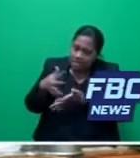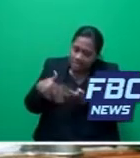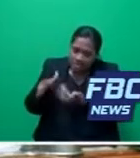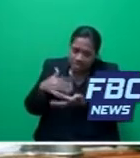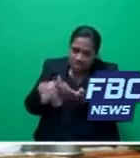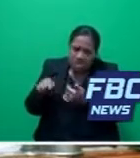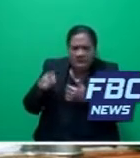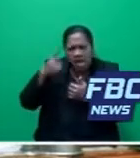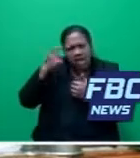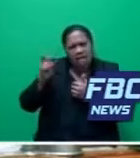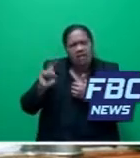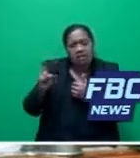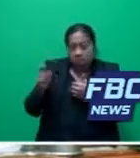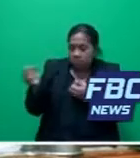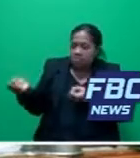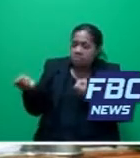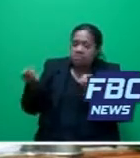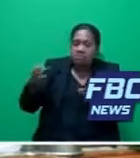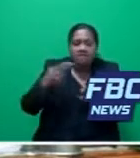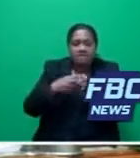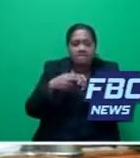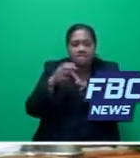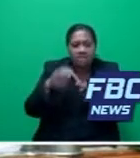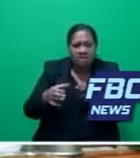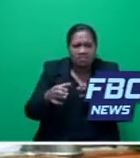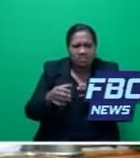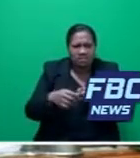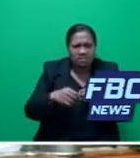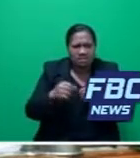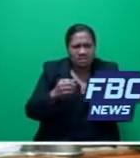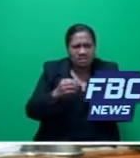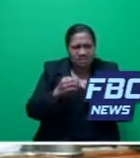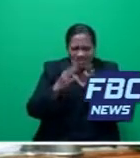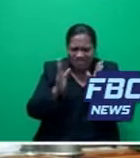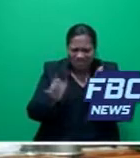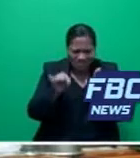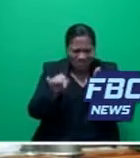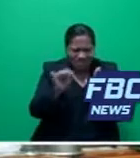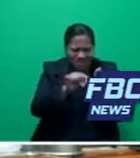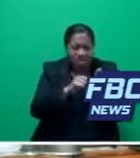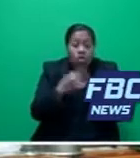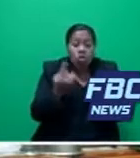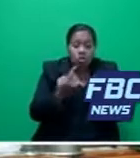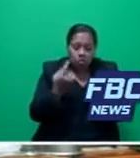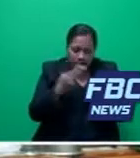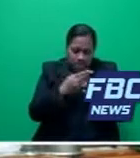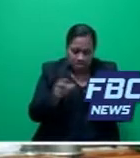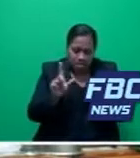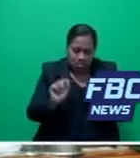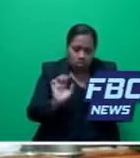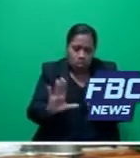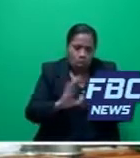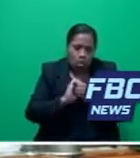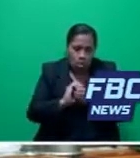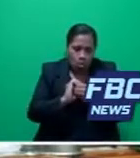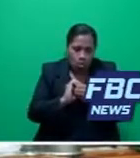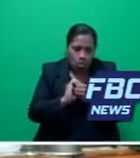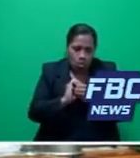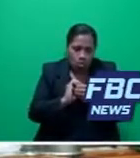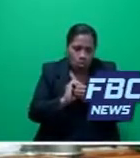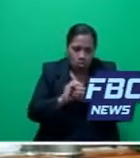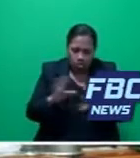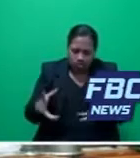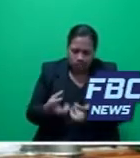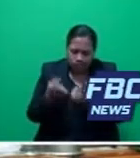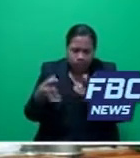to supply this to farmers, household sector, who will then develop their own compost and then take this material and mix it with the